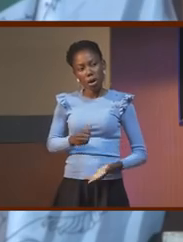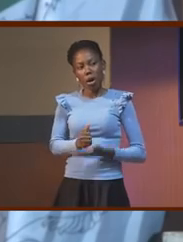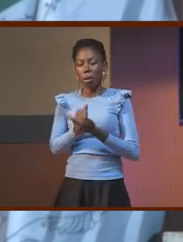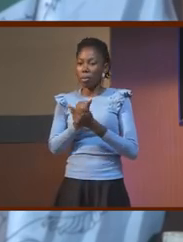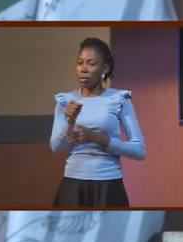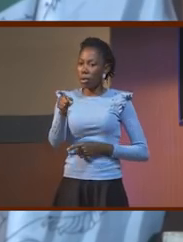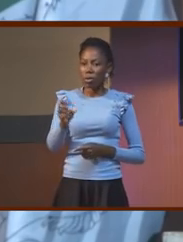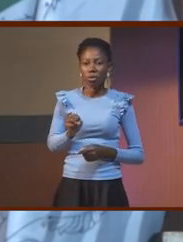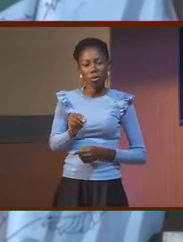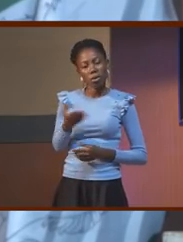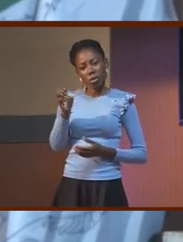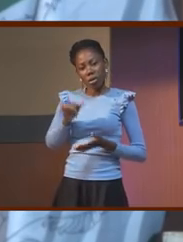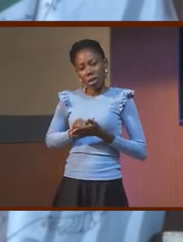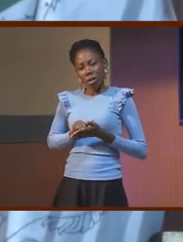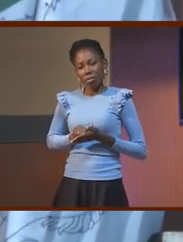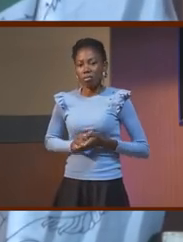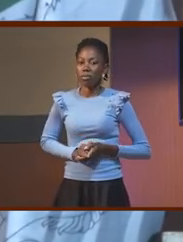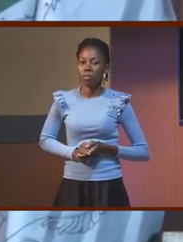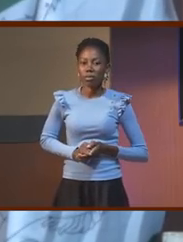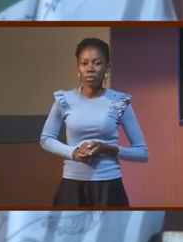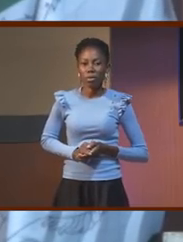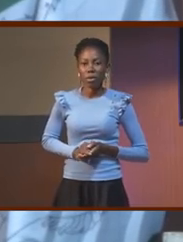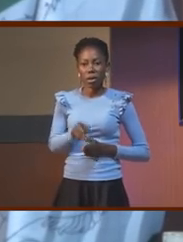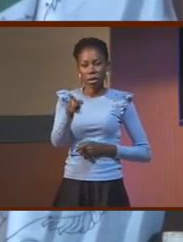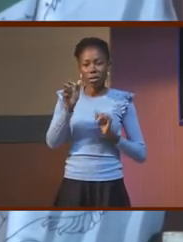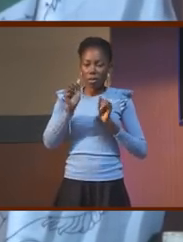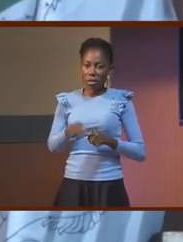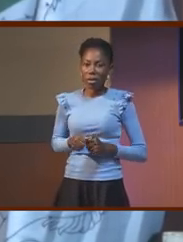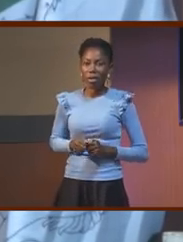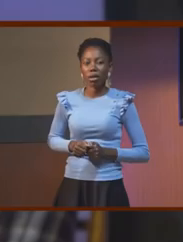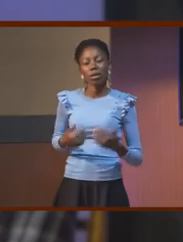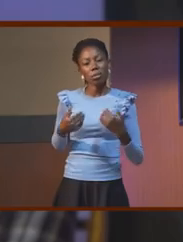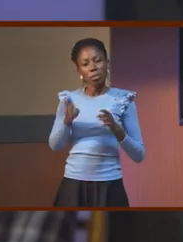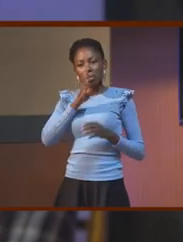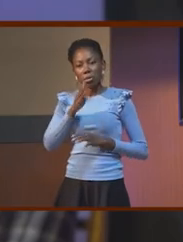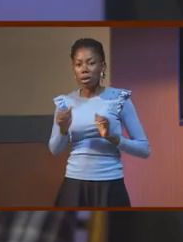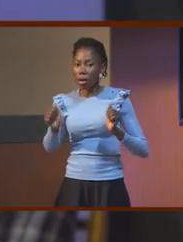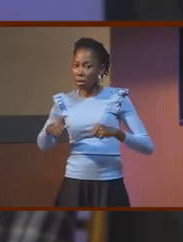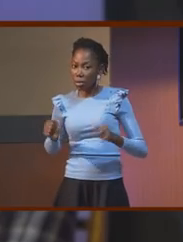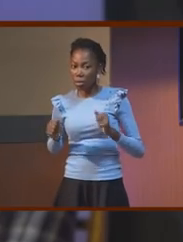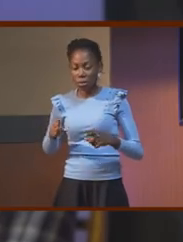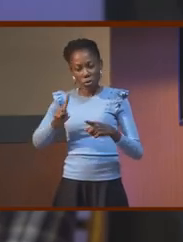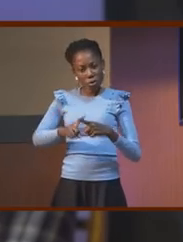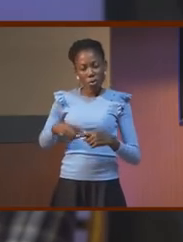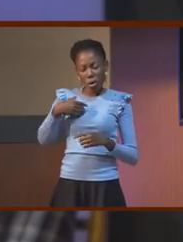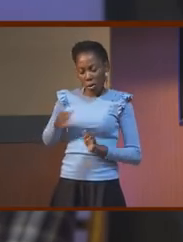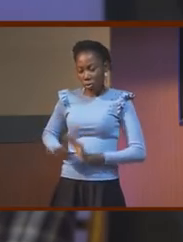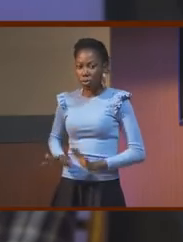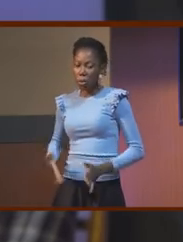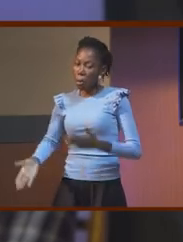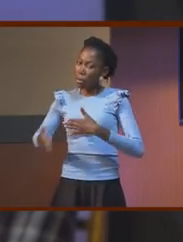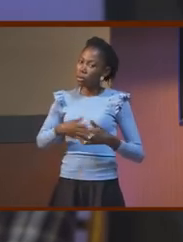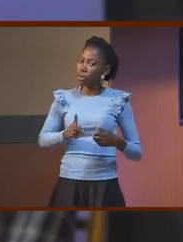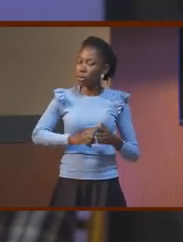from the court so that I will be able to at least get my children back to